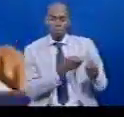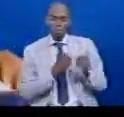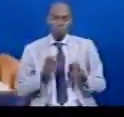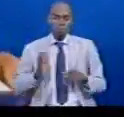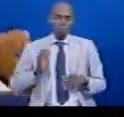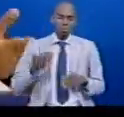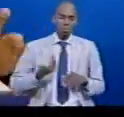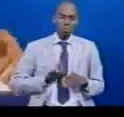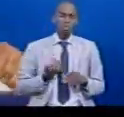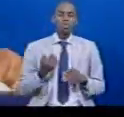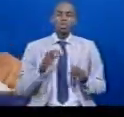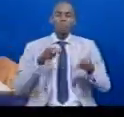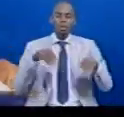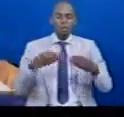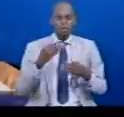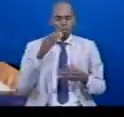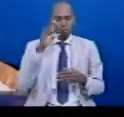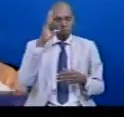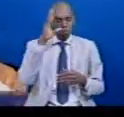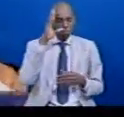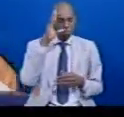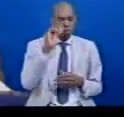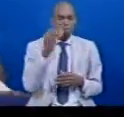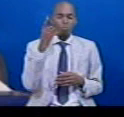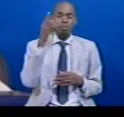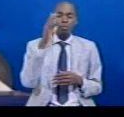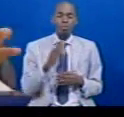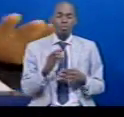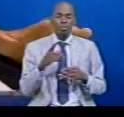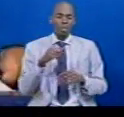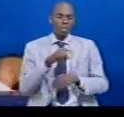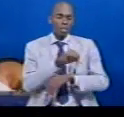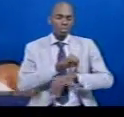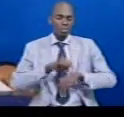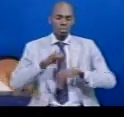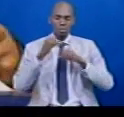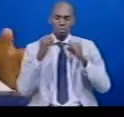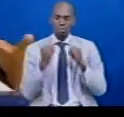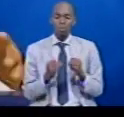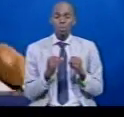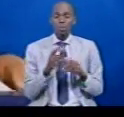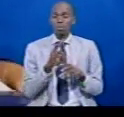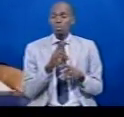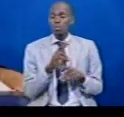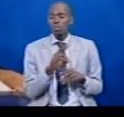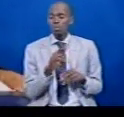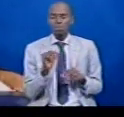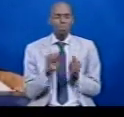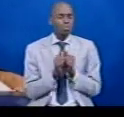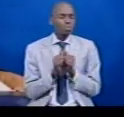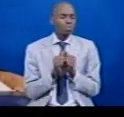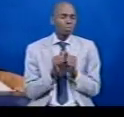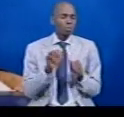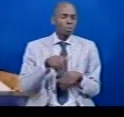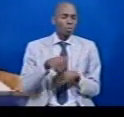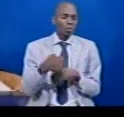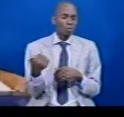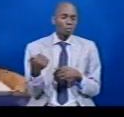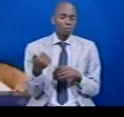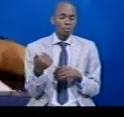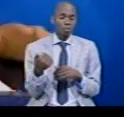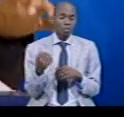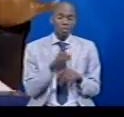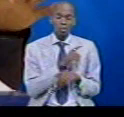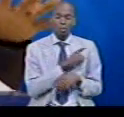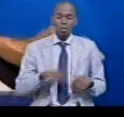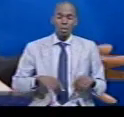give him anointing, give him the power. Oh Lord, all other ministers from other churches that are participating, Lord, I pray